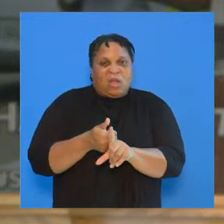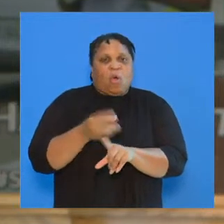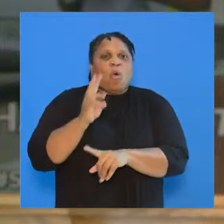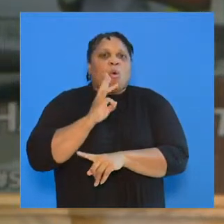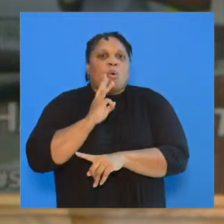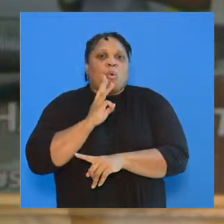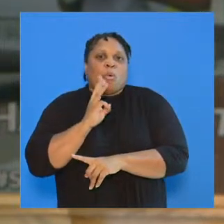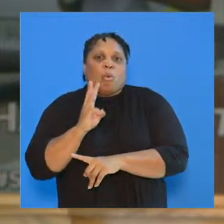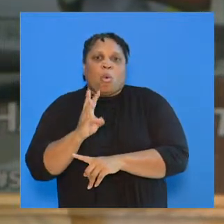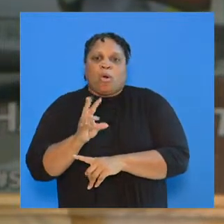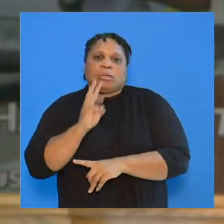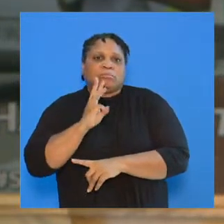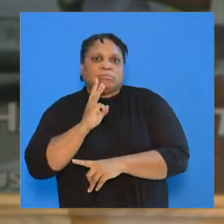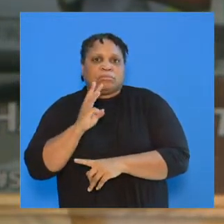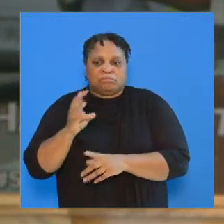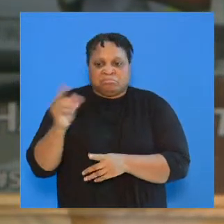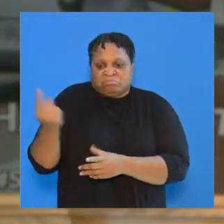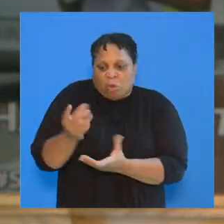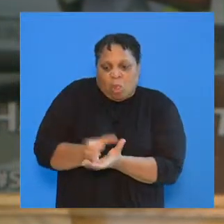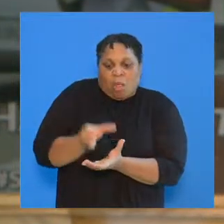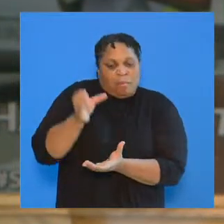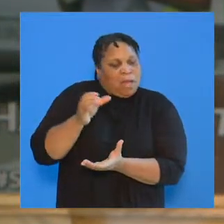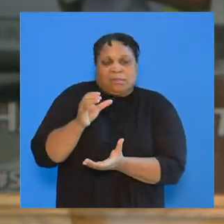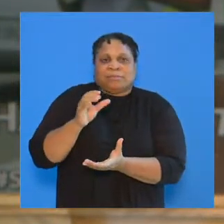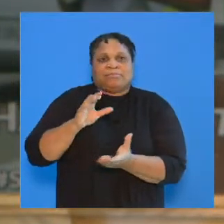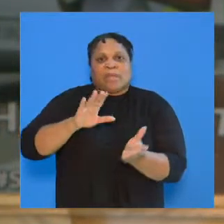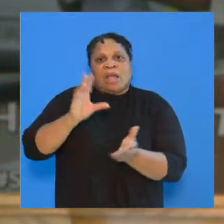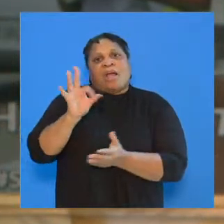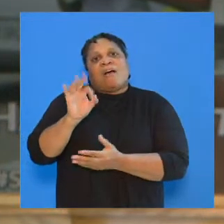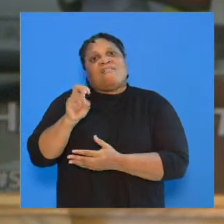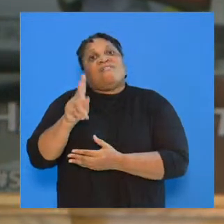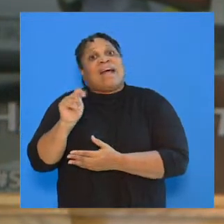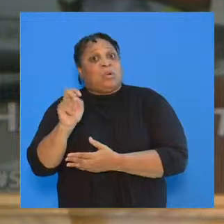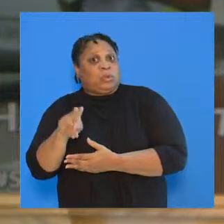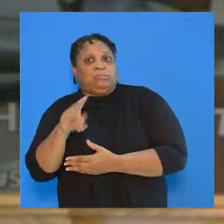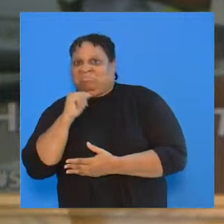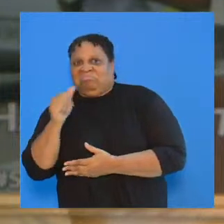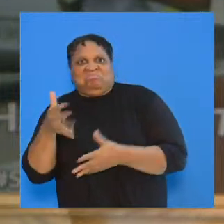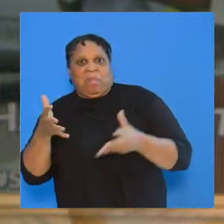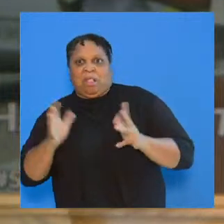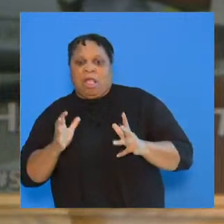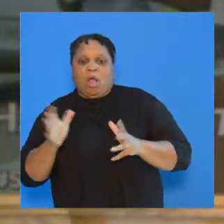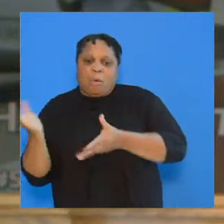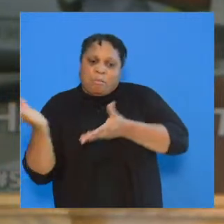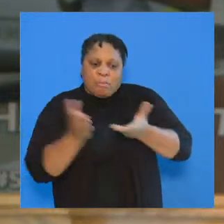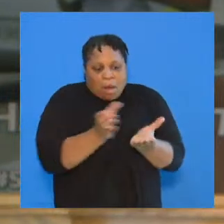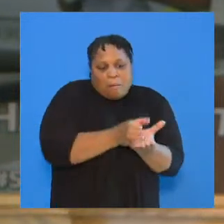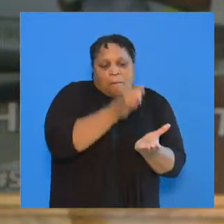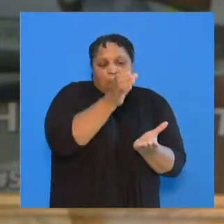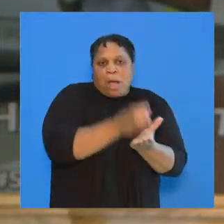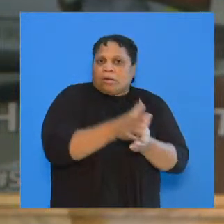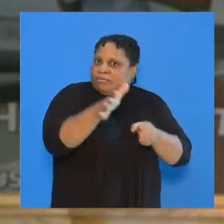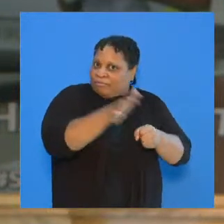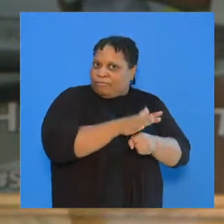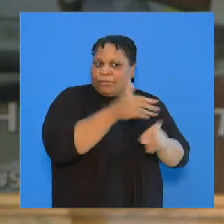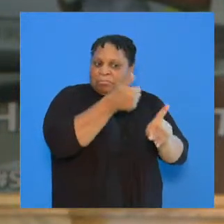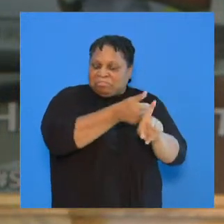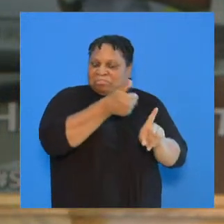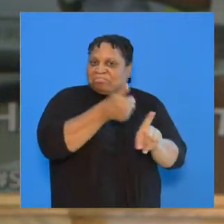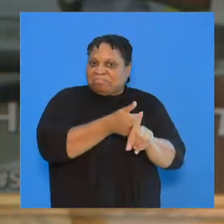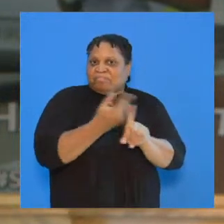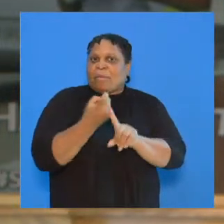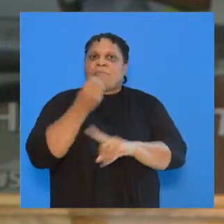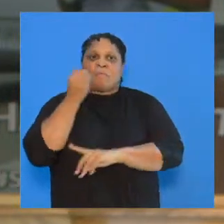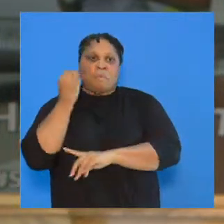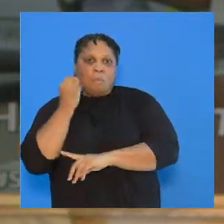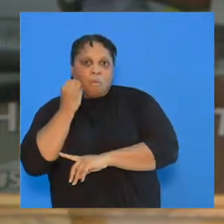and less hand-free bottle filling are not allowed, therefore patrons should bring pre-filled water or drink bottles.